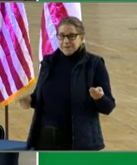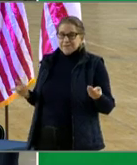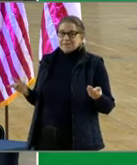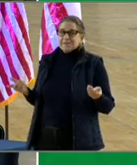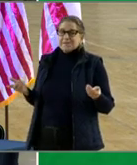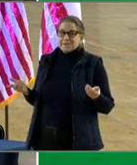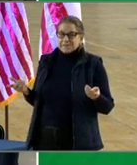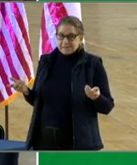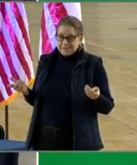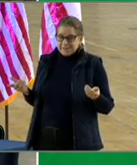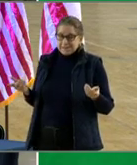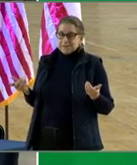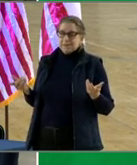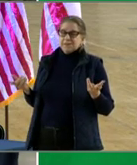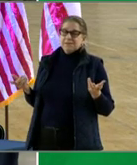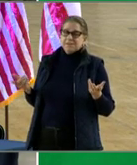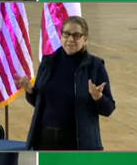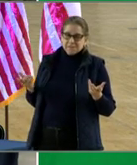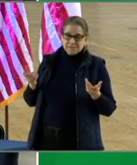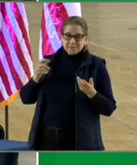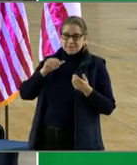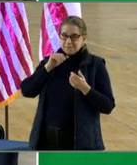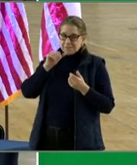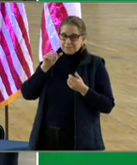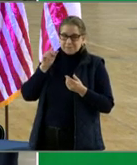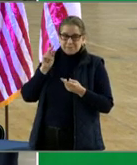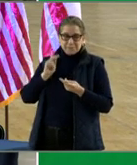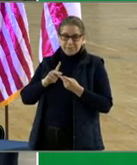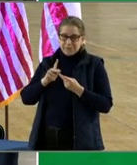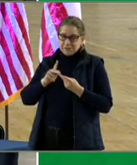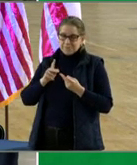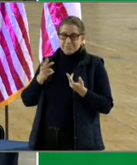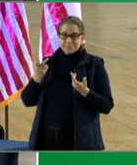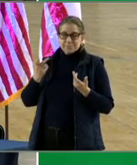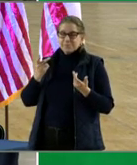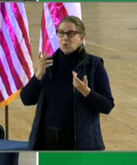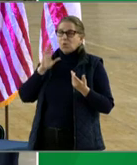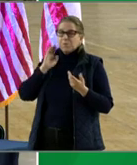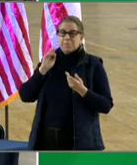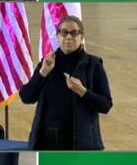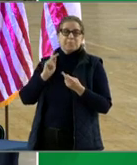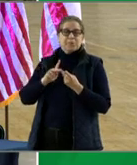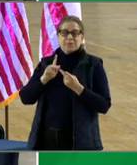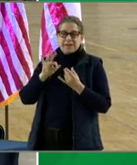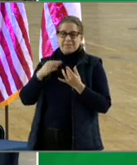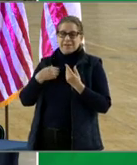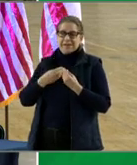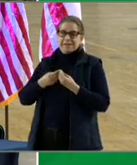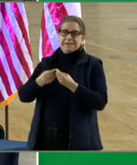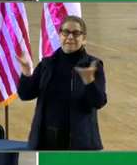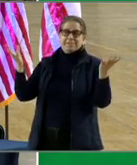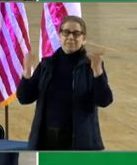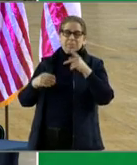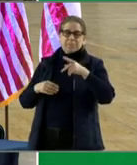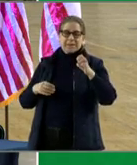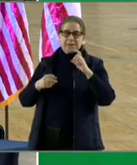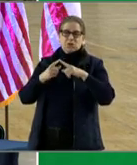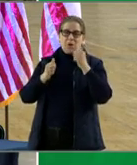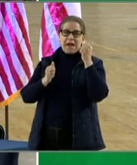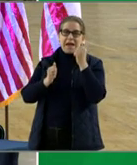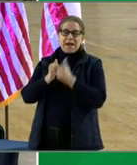the PPE to anybody who requested it. That would be our